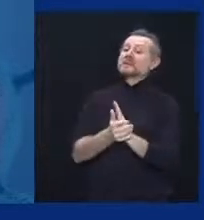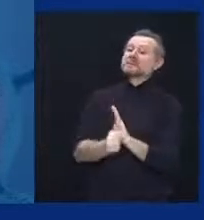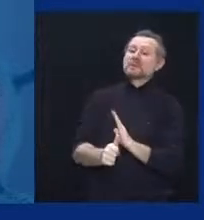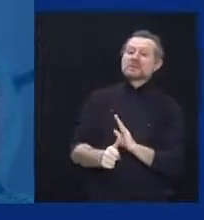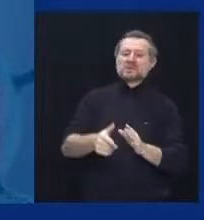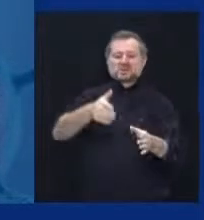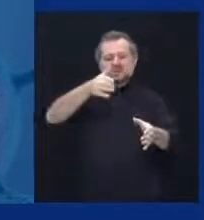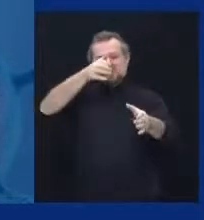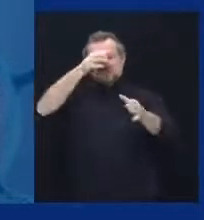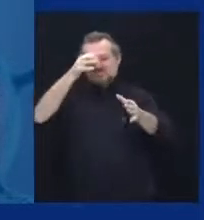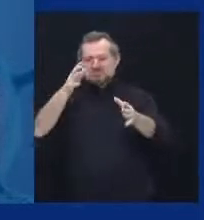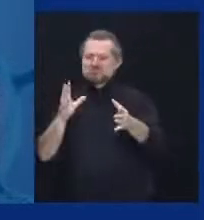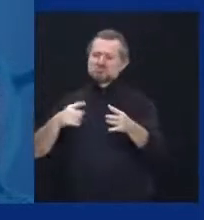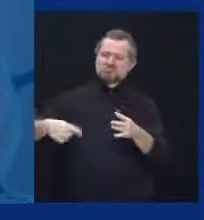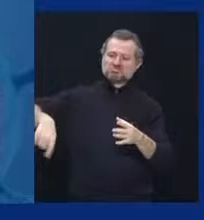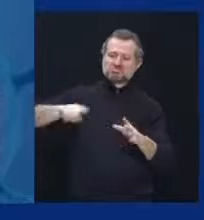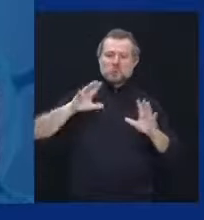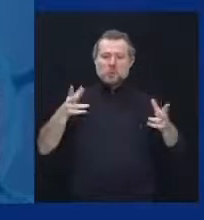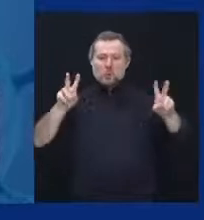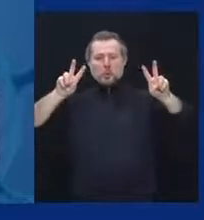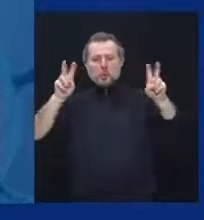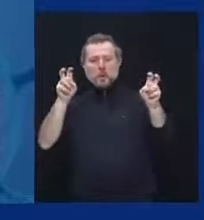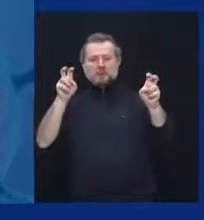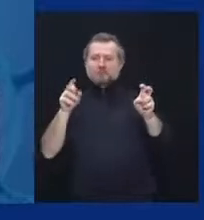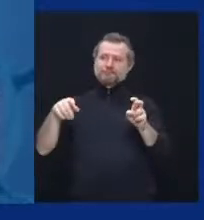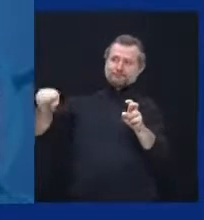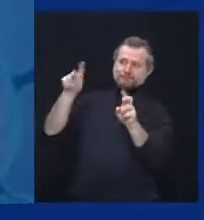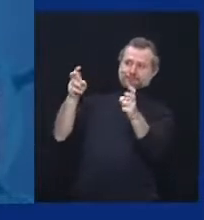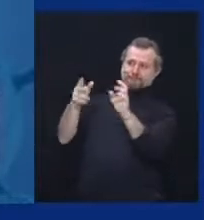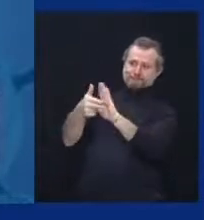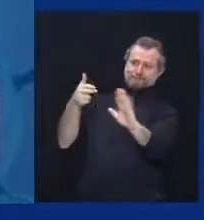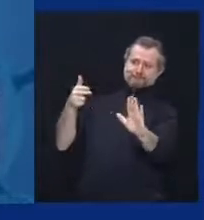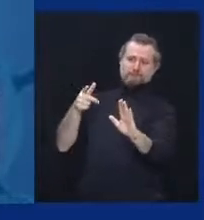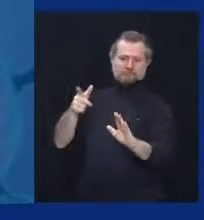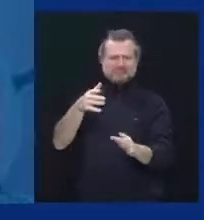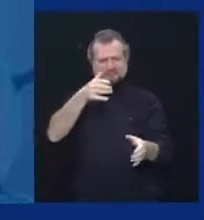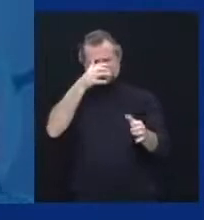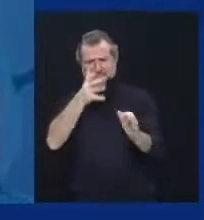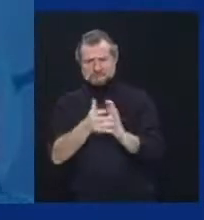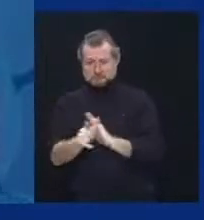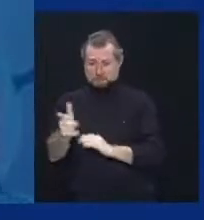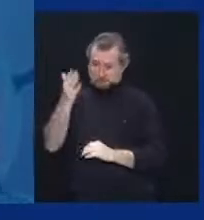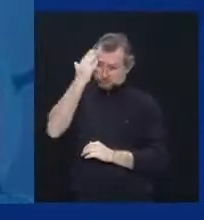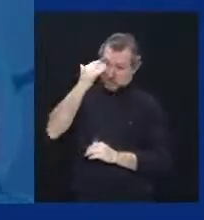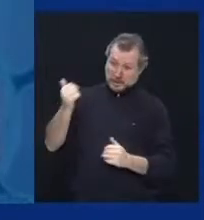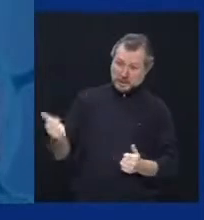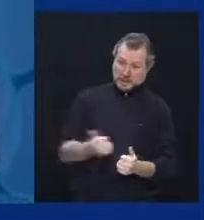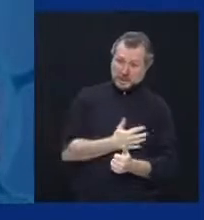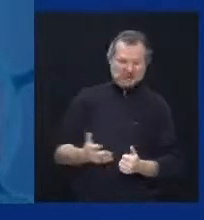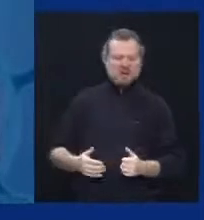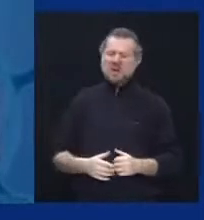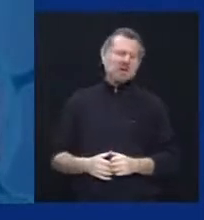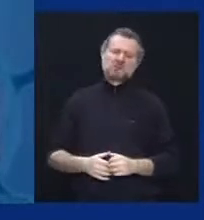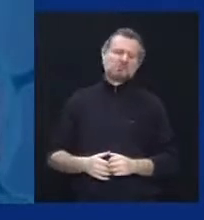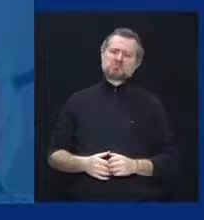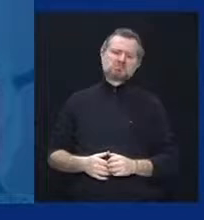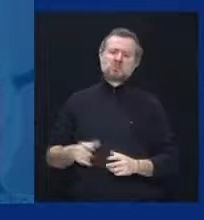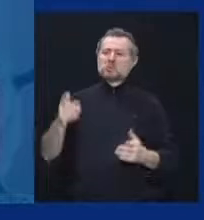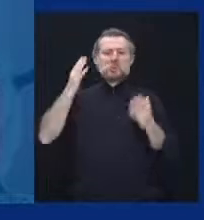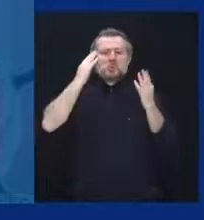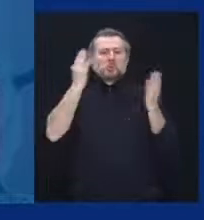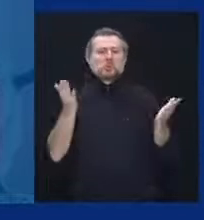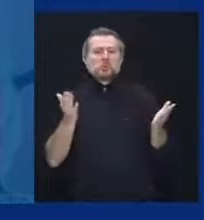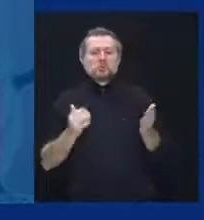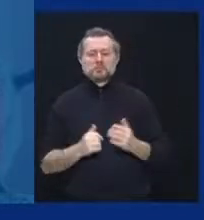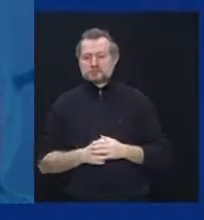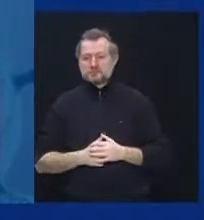quotes, because I don't believe anyone really knows what's coming with COVID. And that's been true